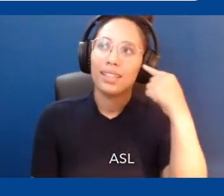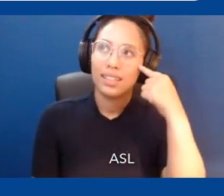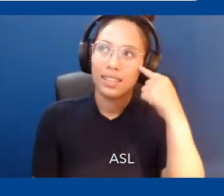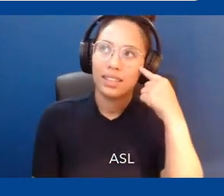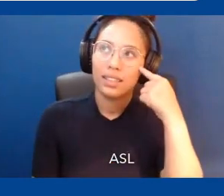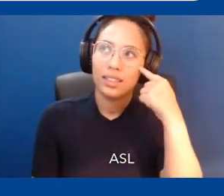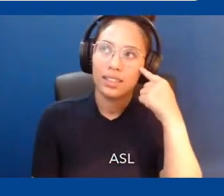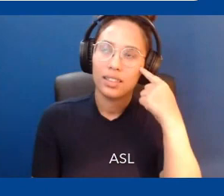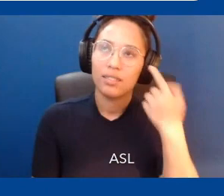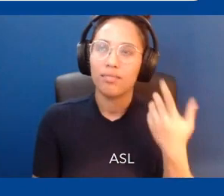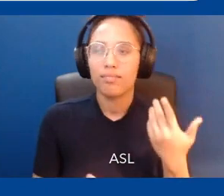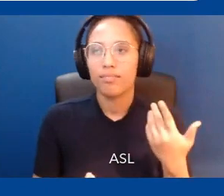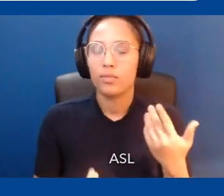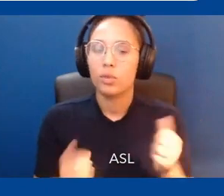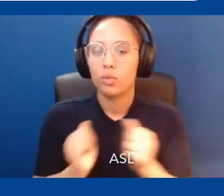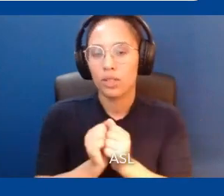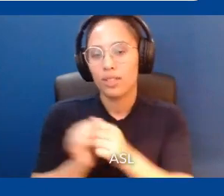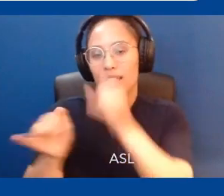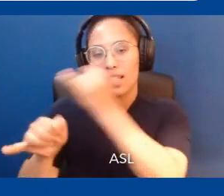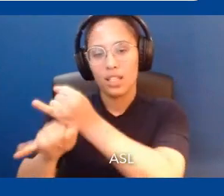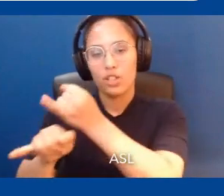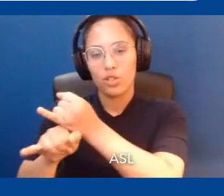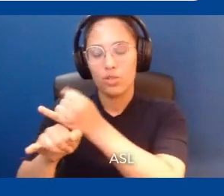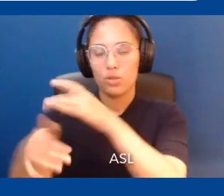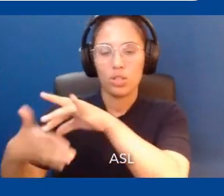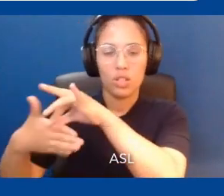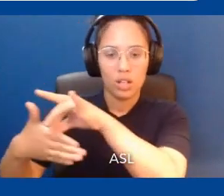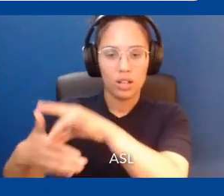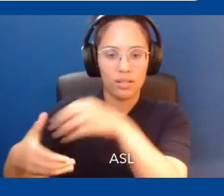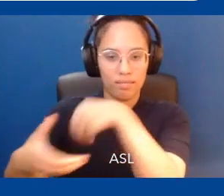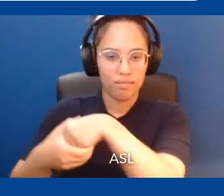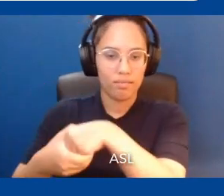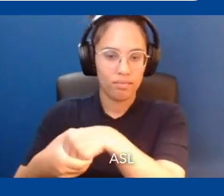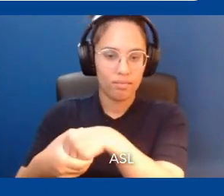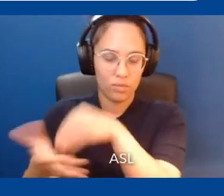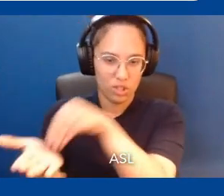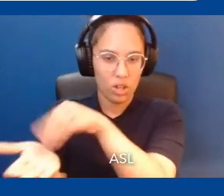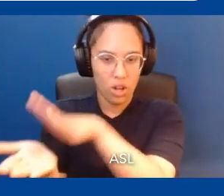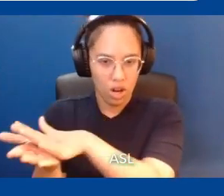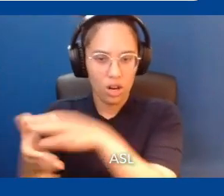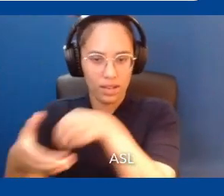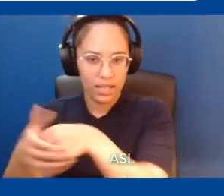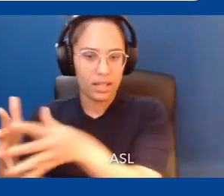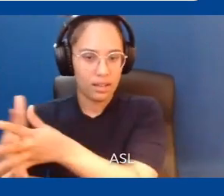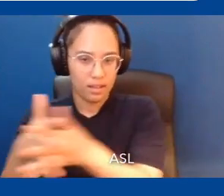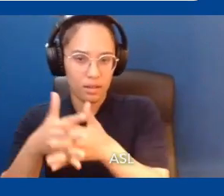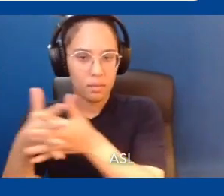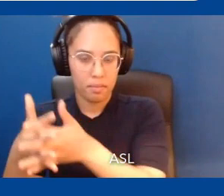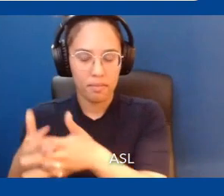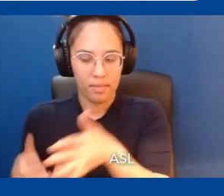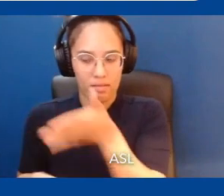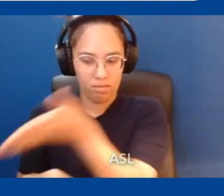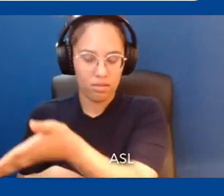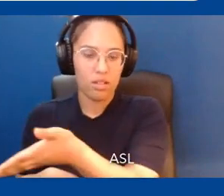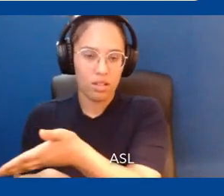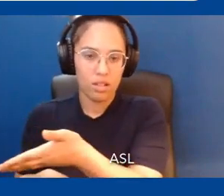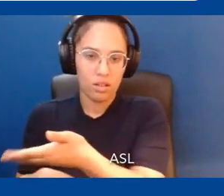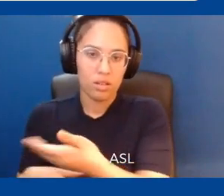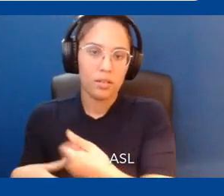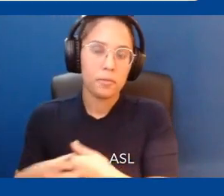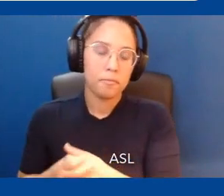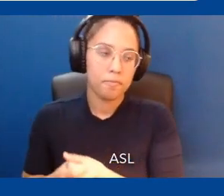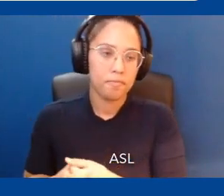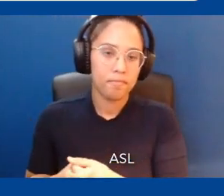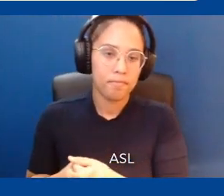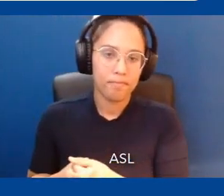context of the archive. For instance, in the U.S. or in like generally in global